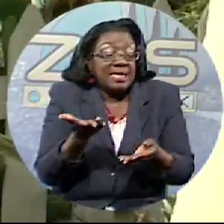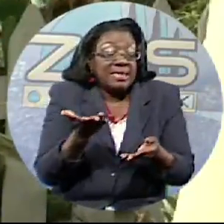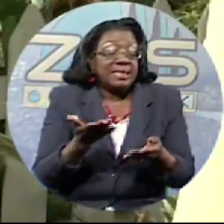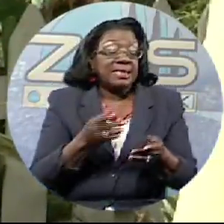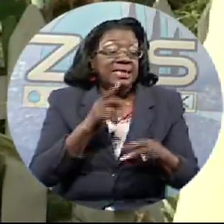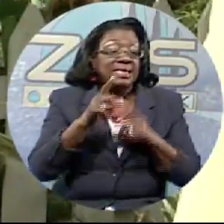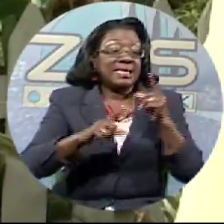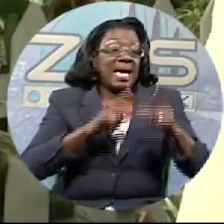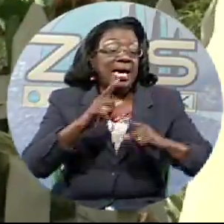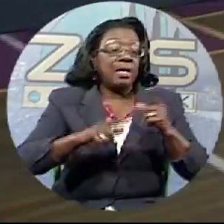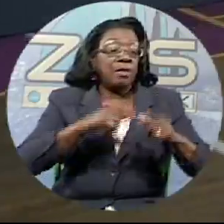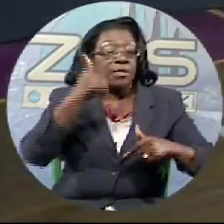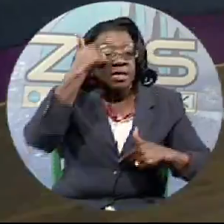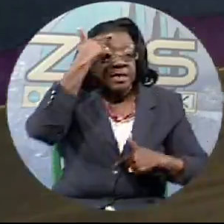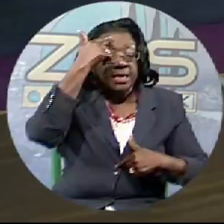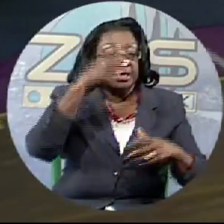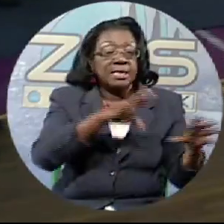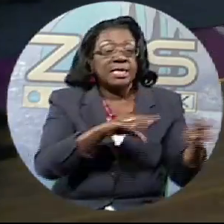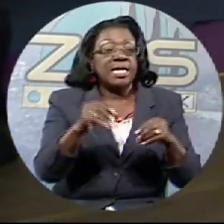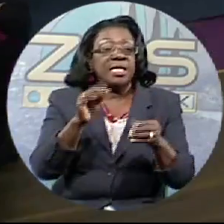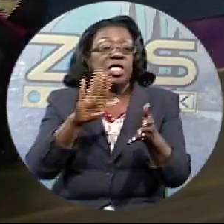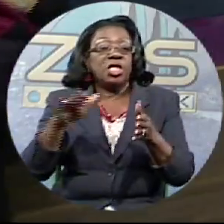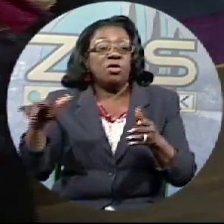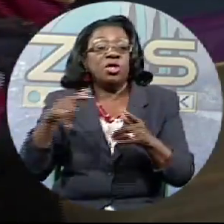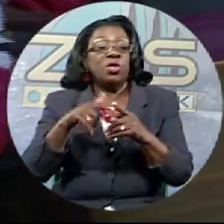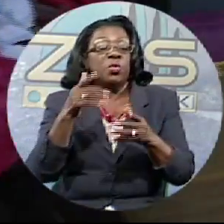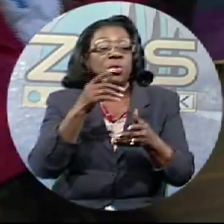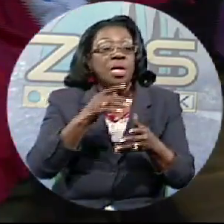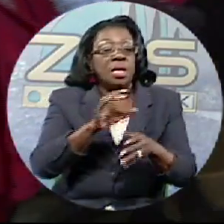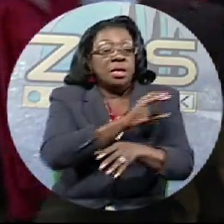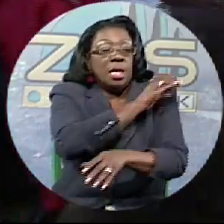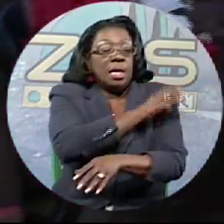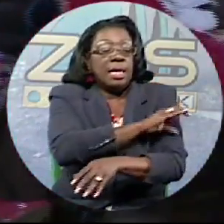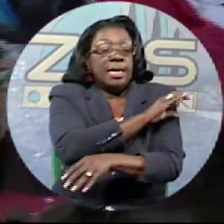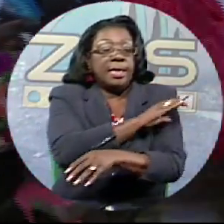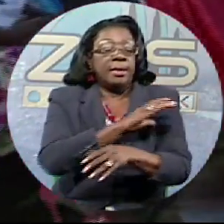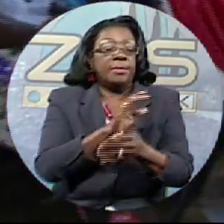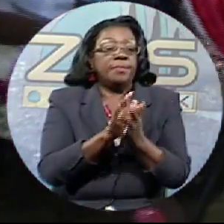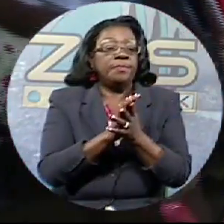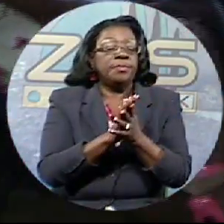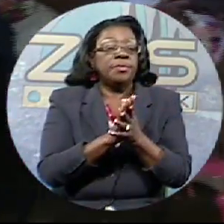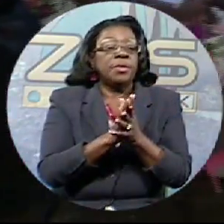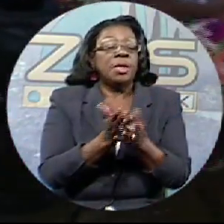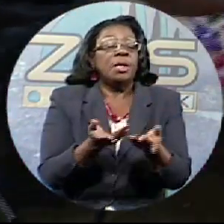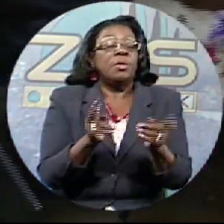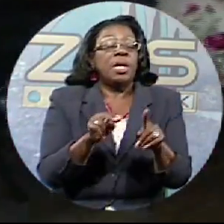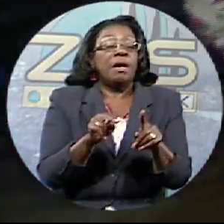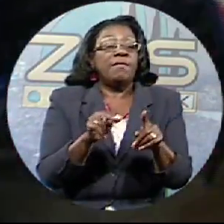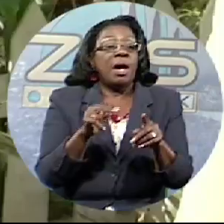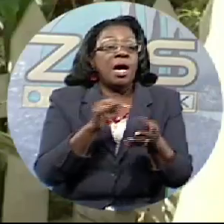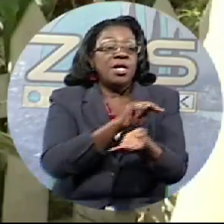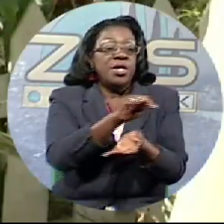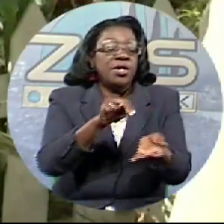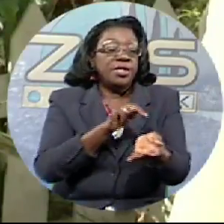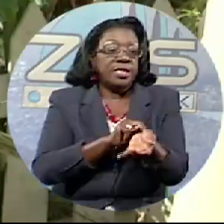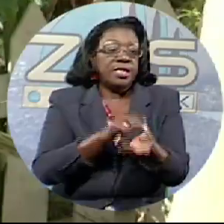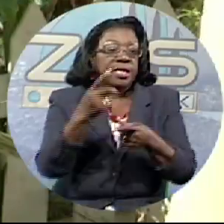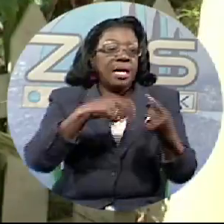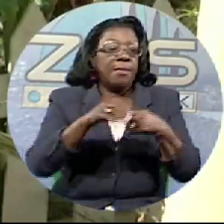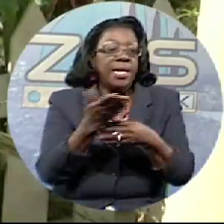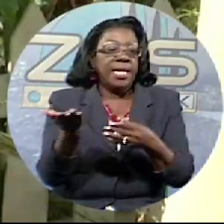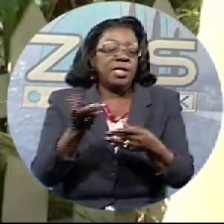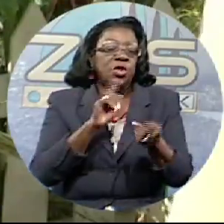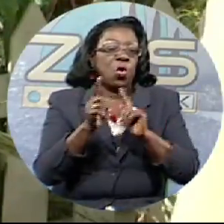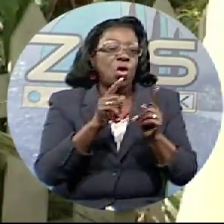screened and checked by the doctor if there might happen to be cause for alarm. And we've had our nursing officers to come in to speak